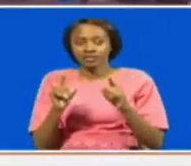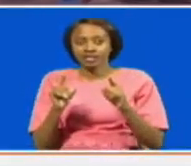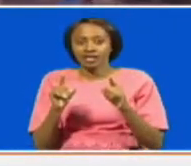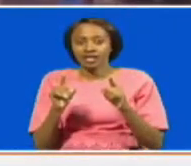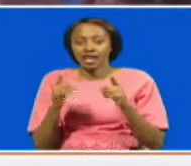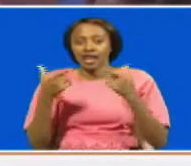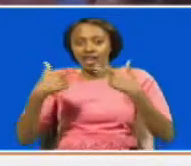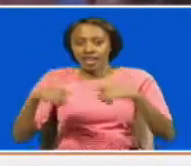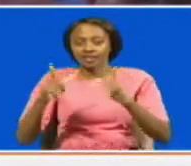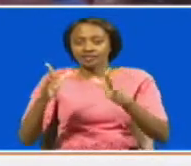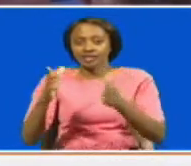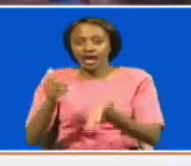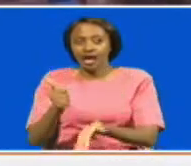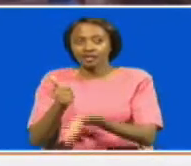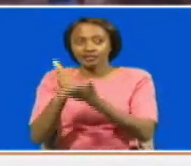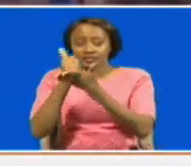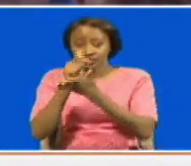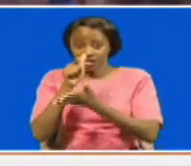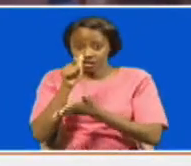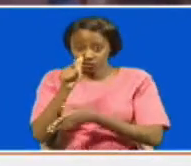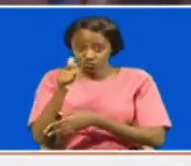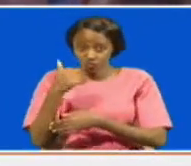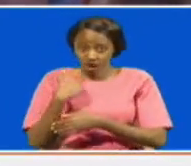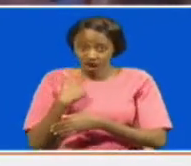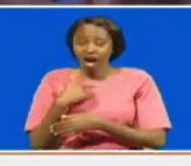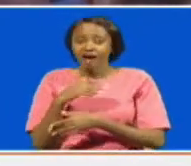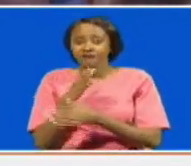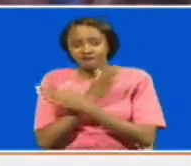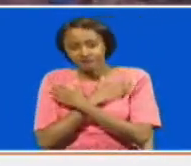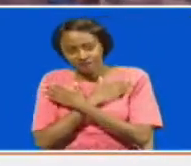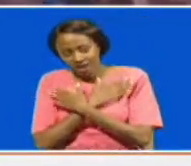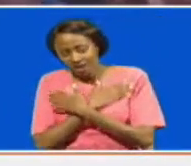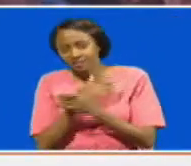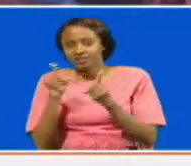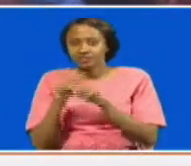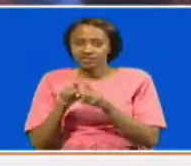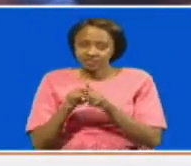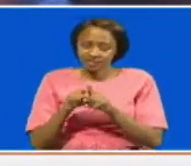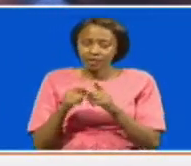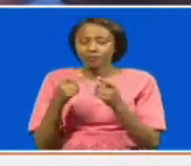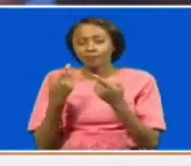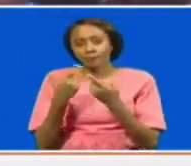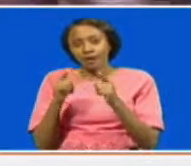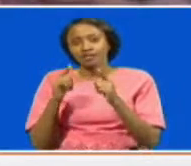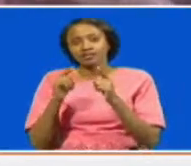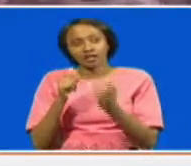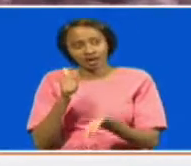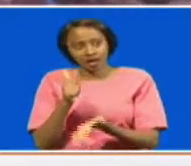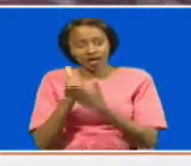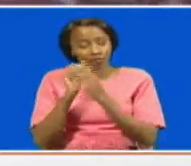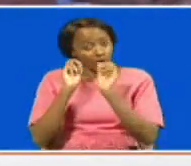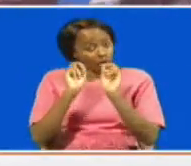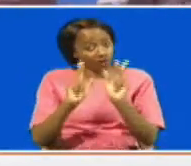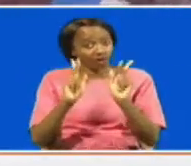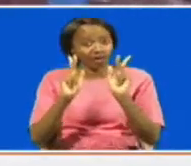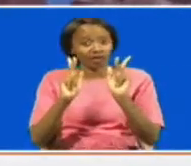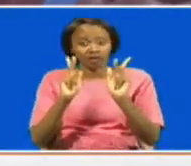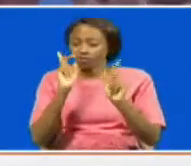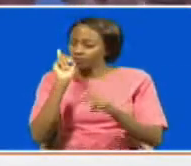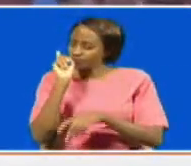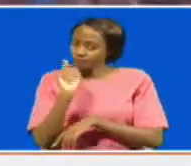them. They are our friends, they are our brothers, they are our fathers, so let's be friends to them, isn't it? So at least we make sure